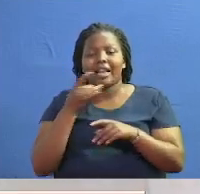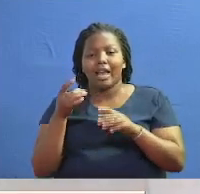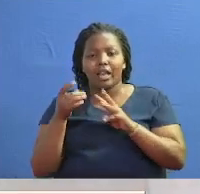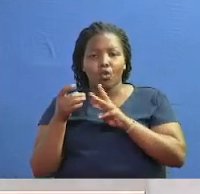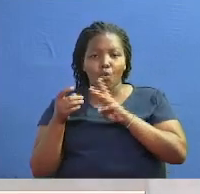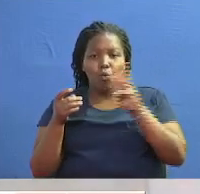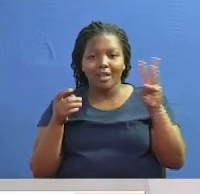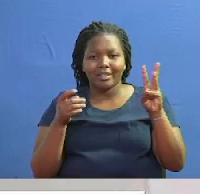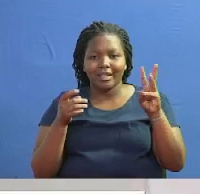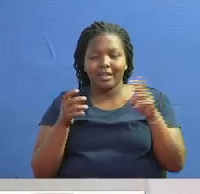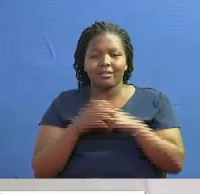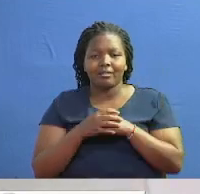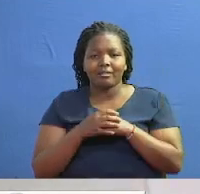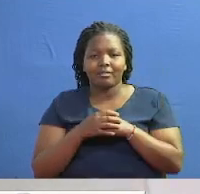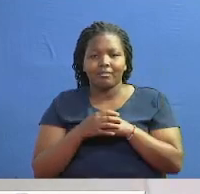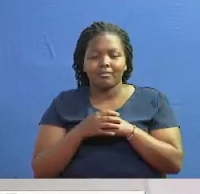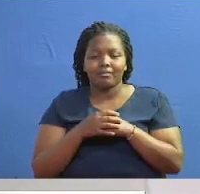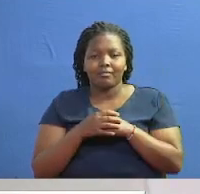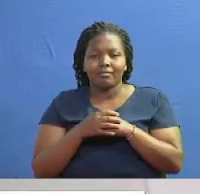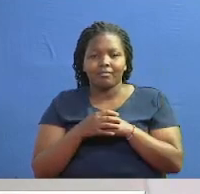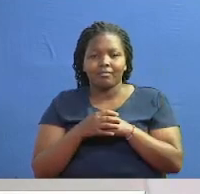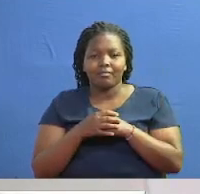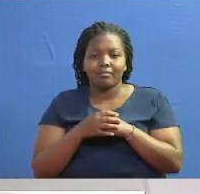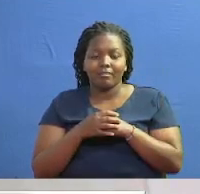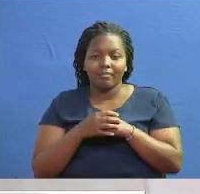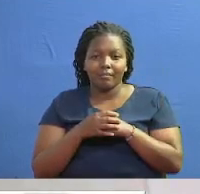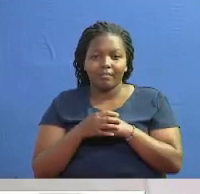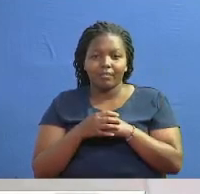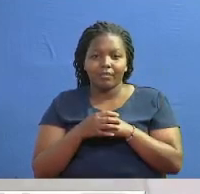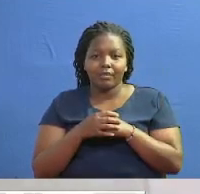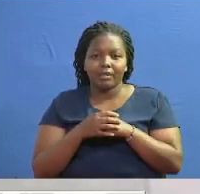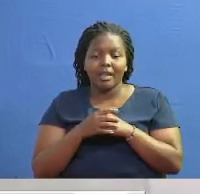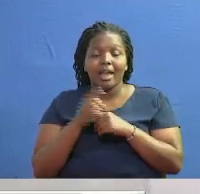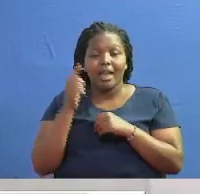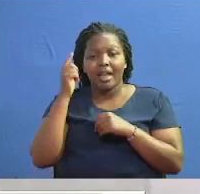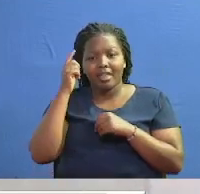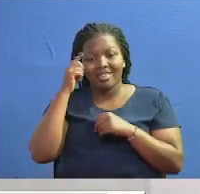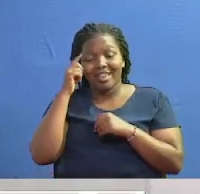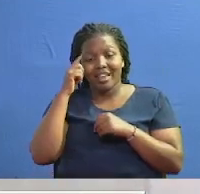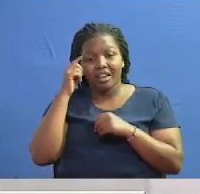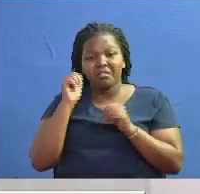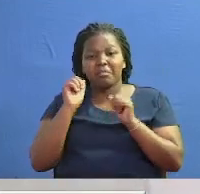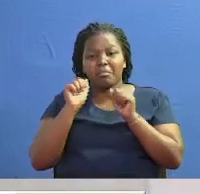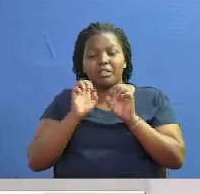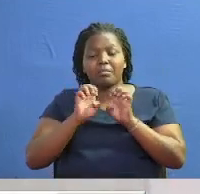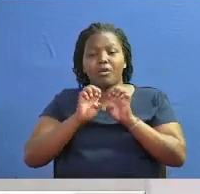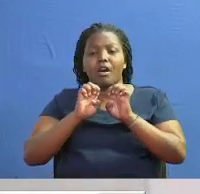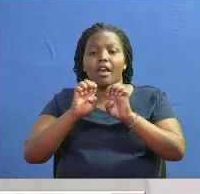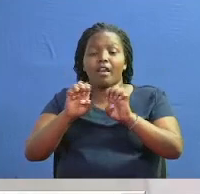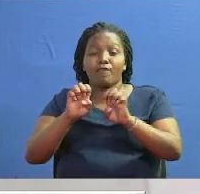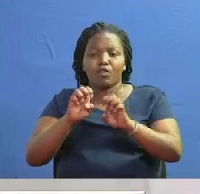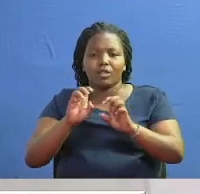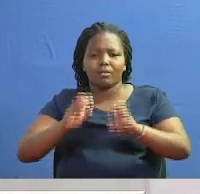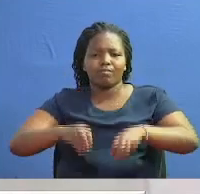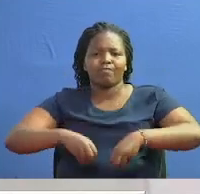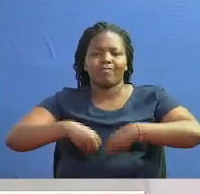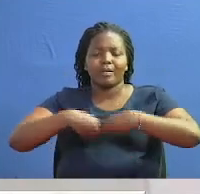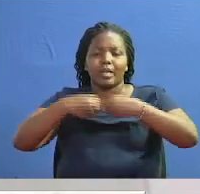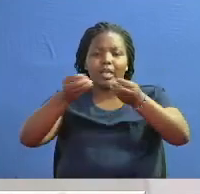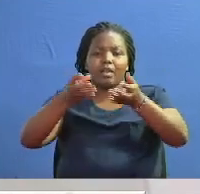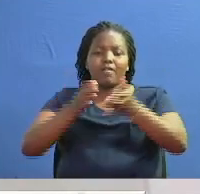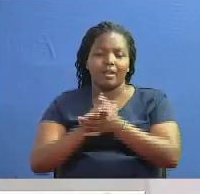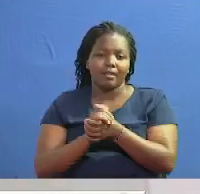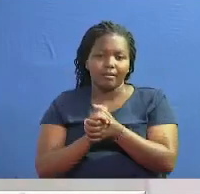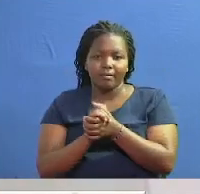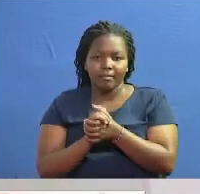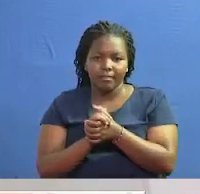talk about Nyanza and even coast. This is where I think maybe more effort and attention should be, diverted there,